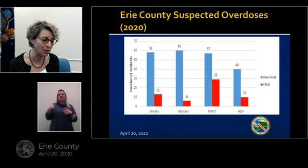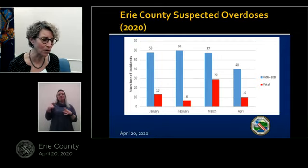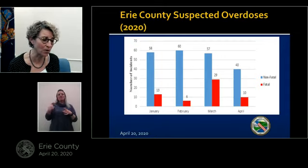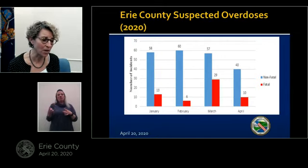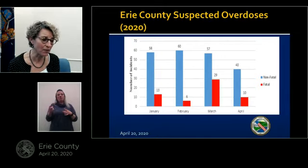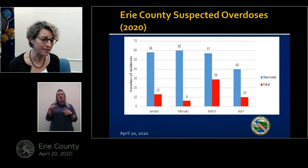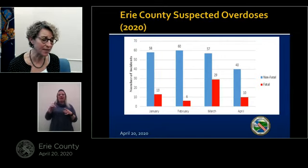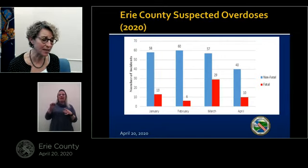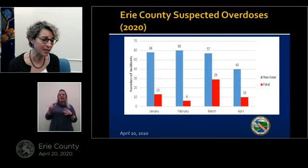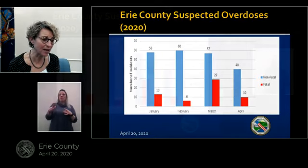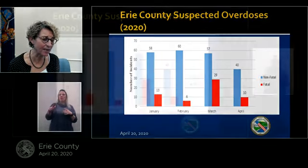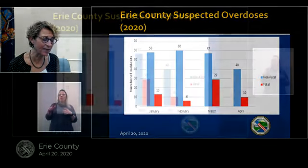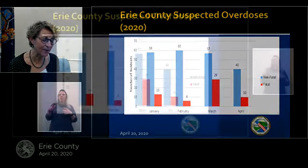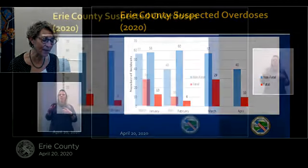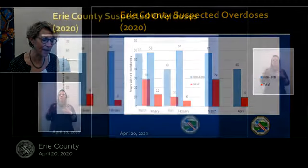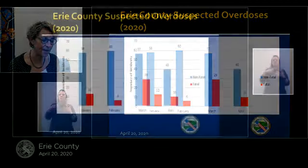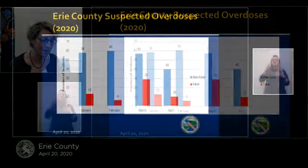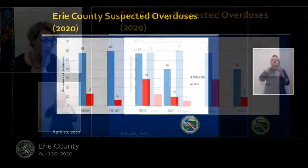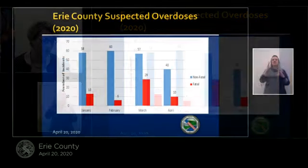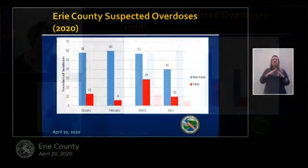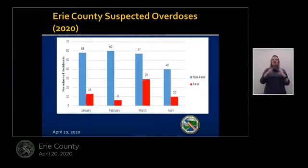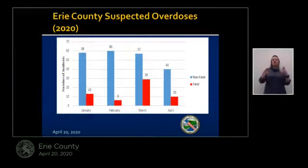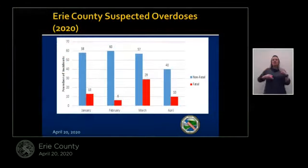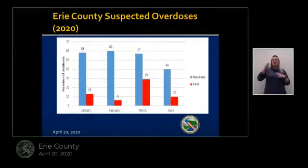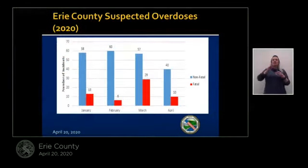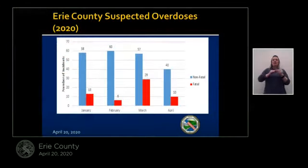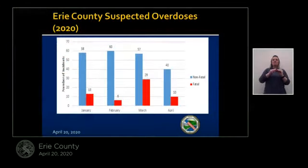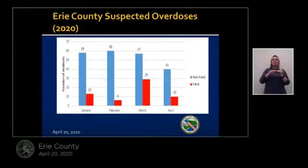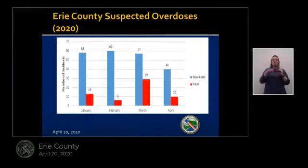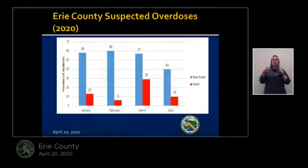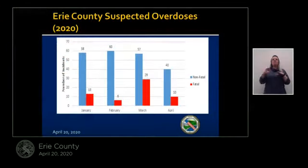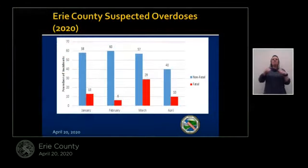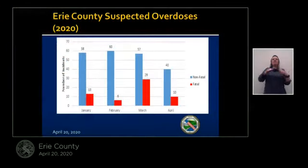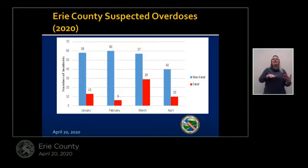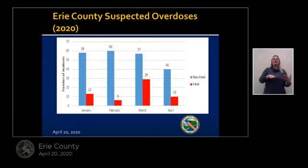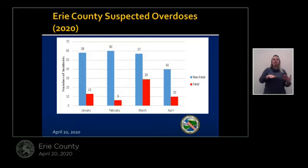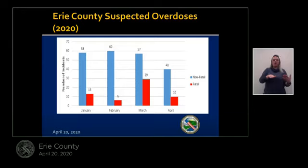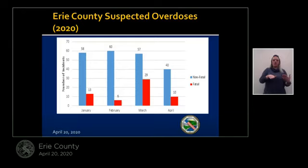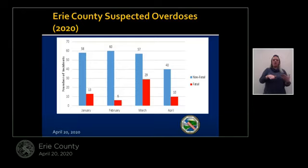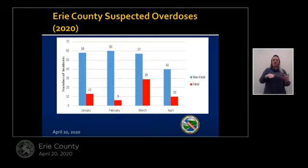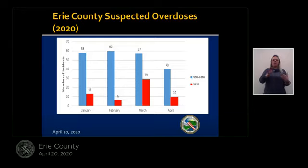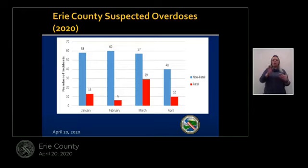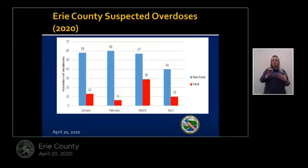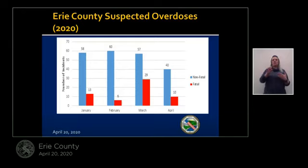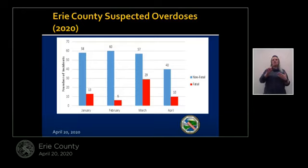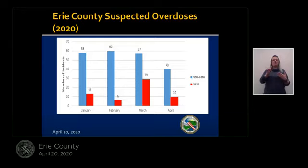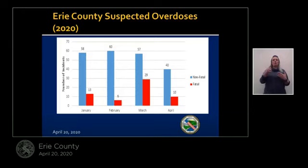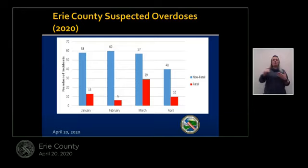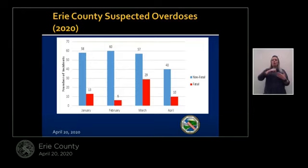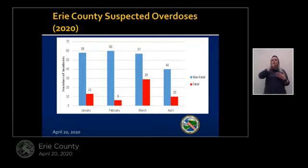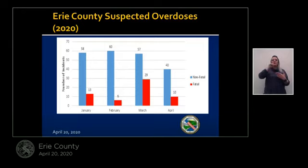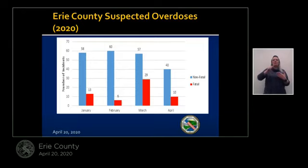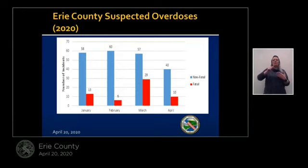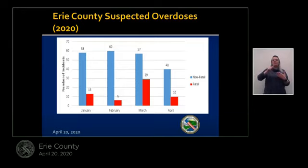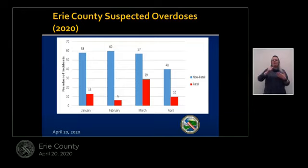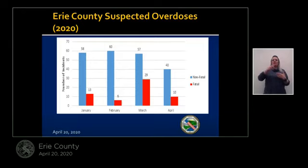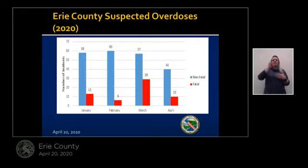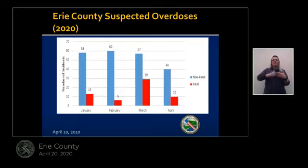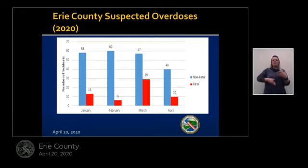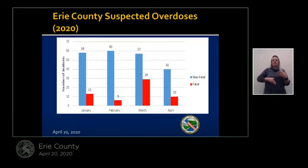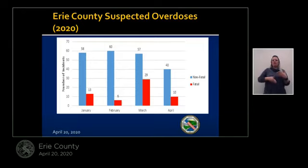in April, we've seen a very high number of fatal overdoses. So we haven't finished doing the